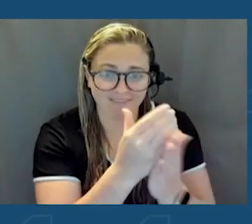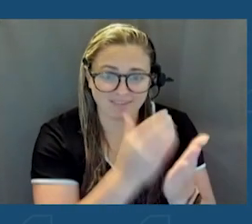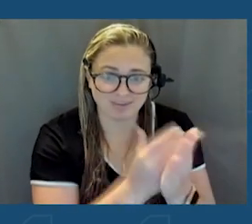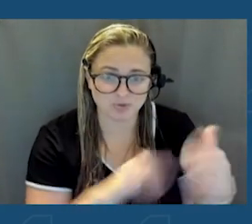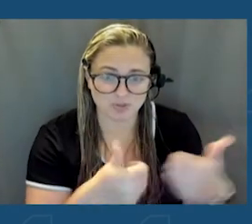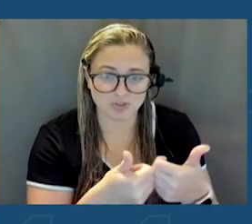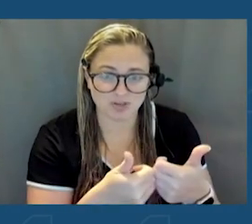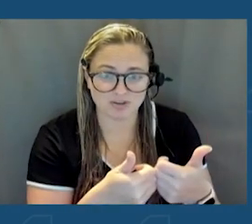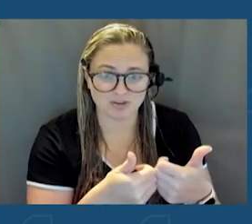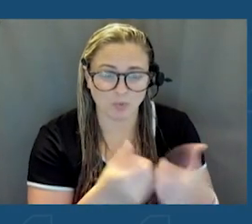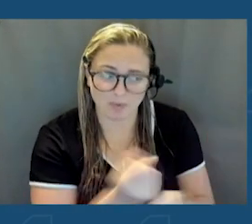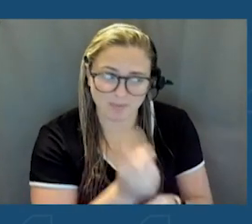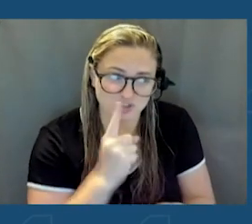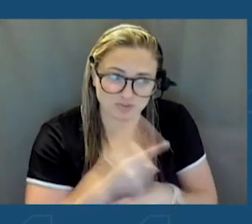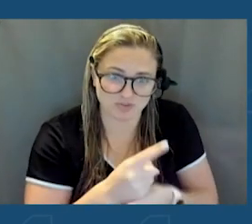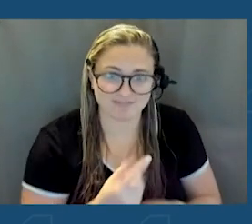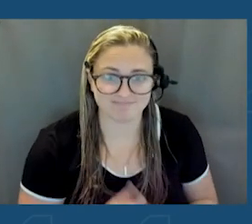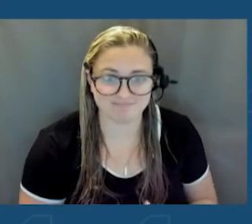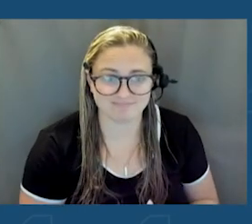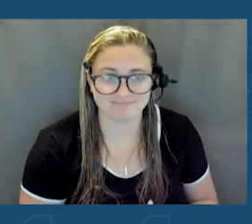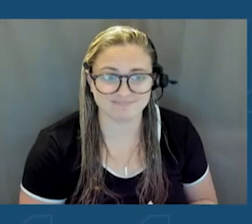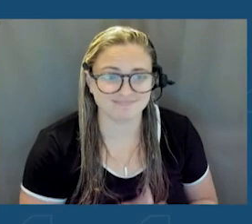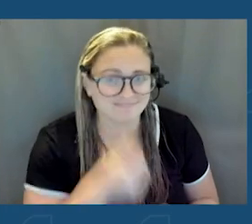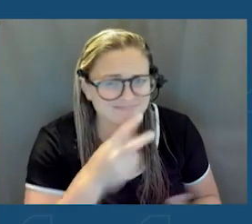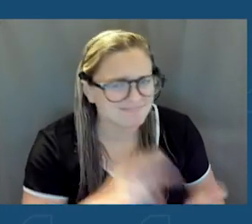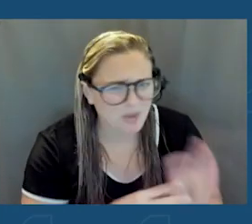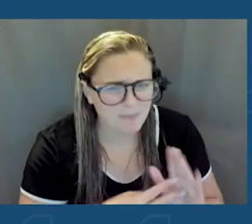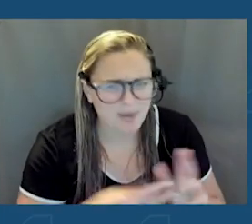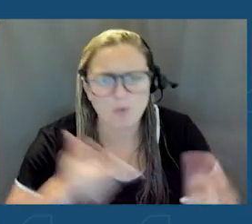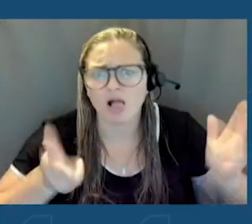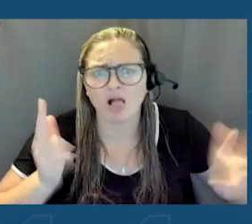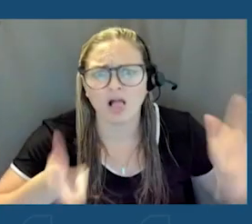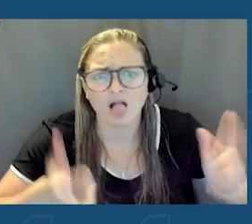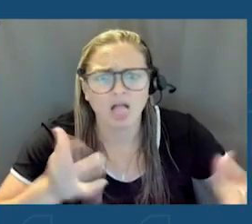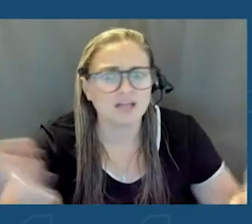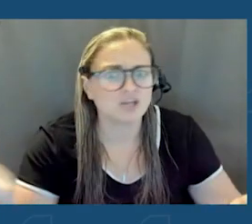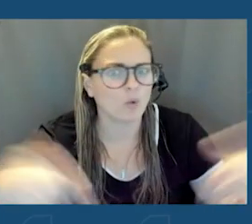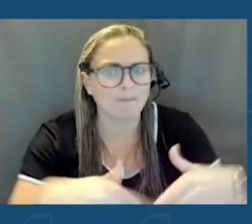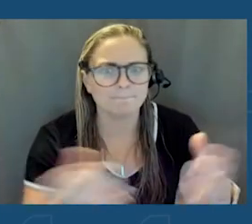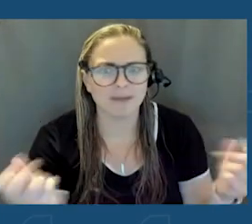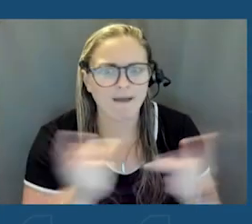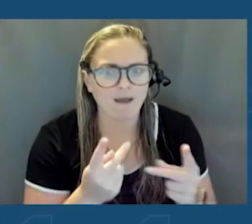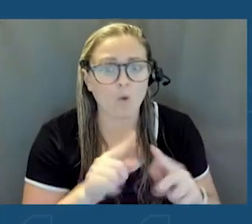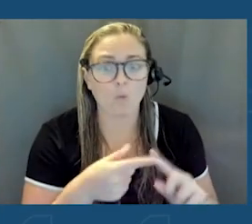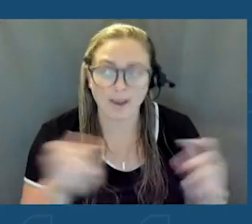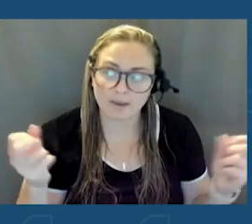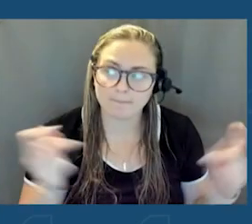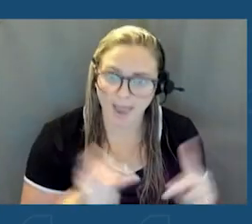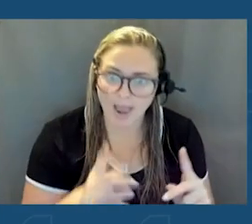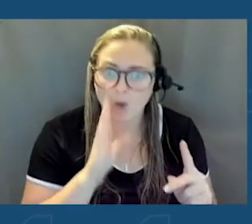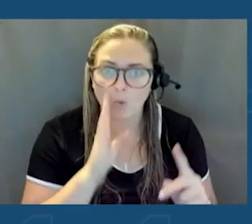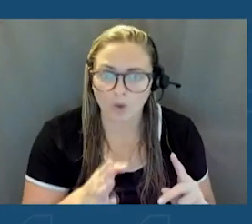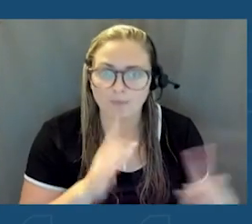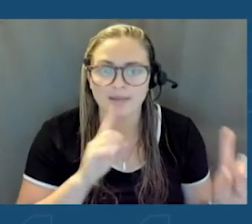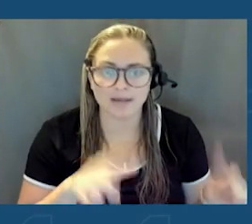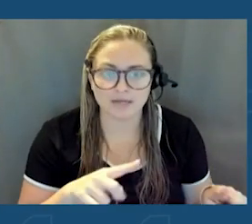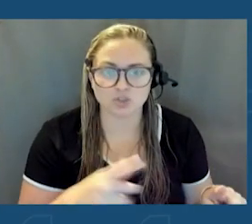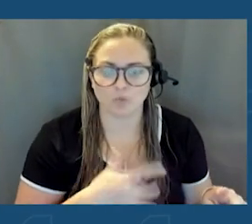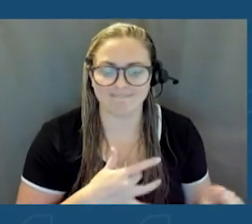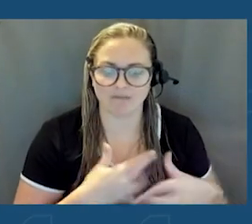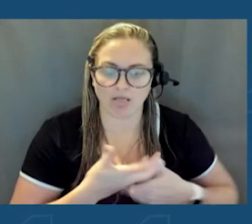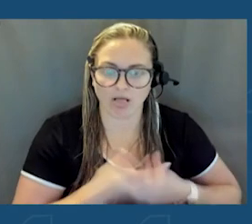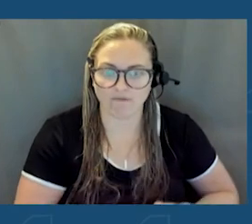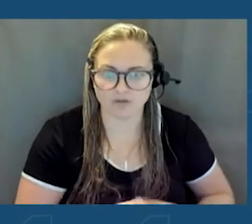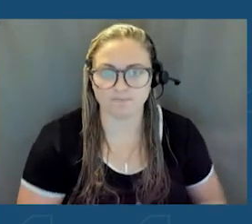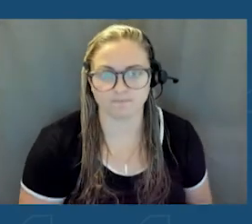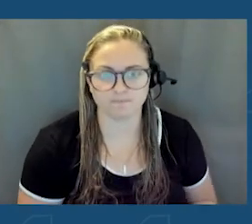get it right. So that didn't mean that we're going to rush to get them here. When they come back, it'll be an answer that we feel confident